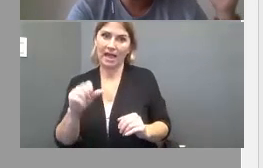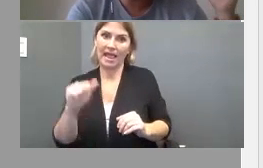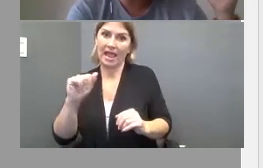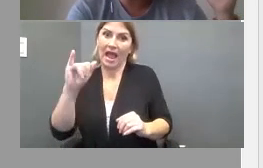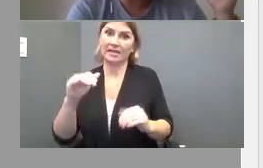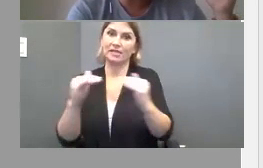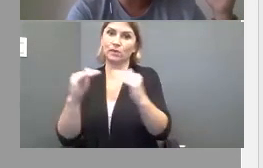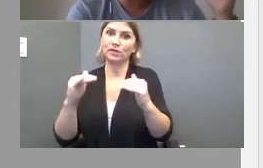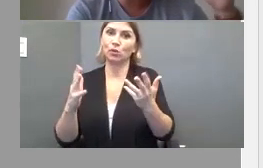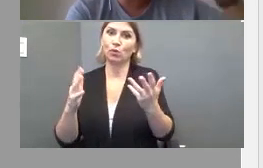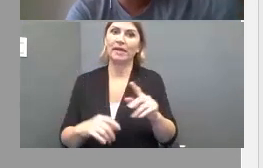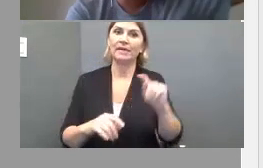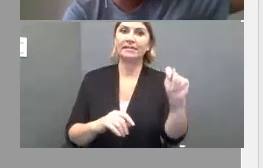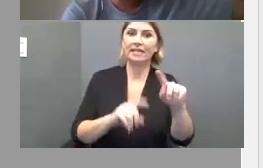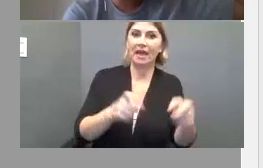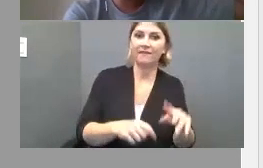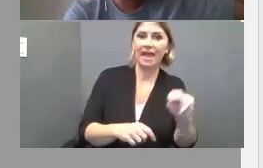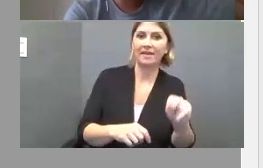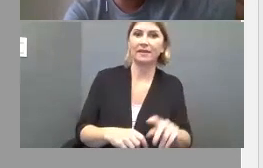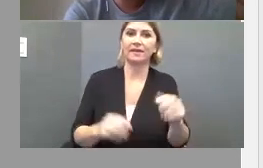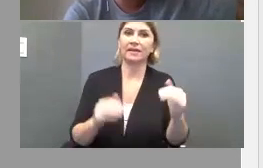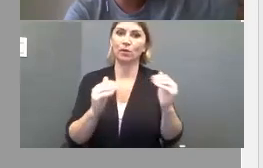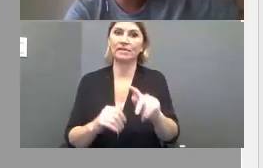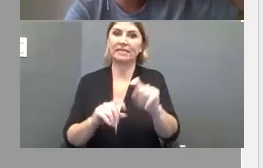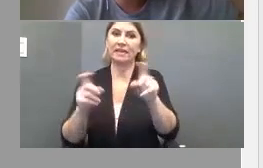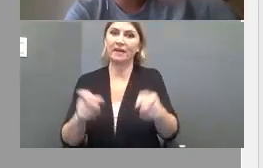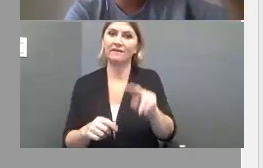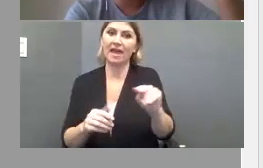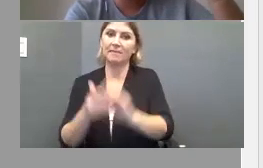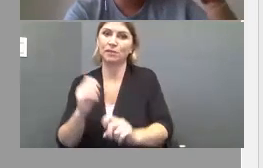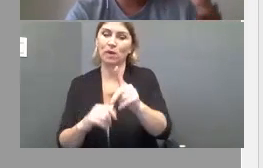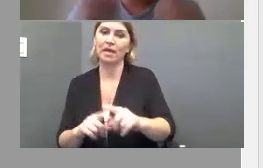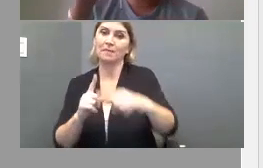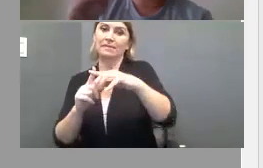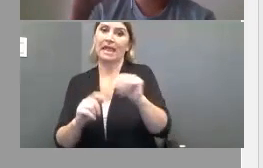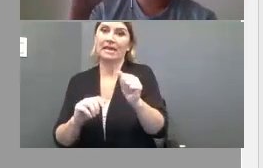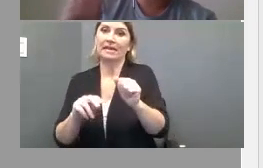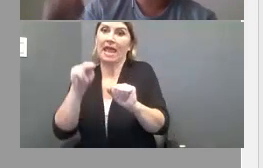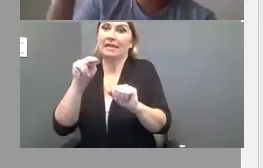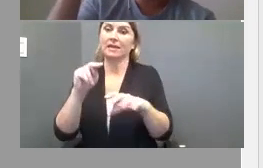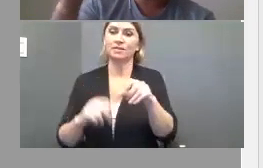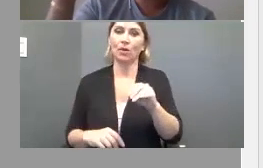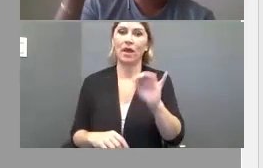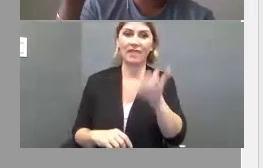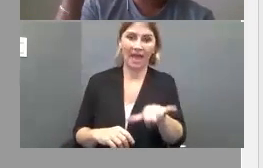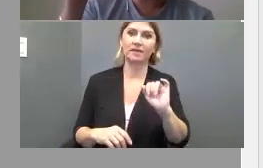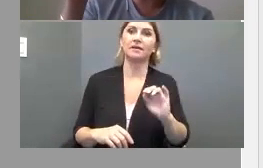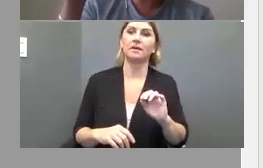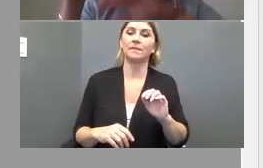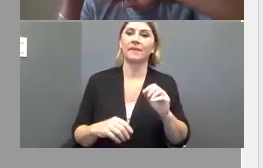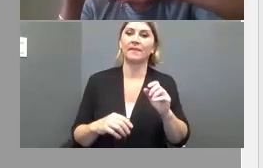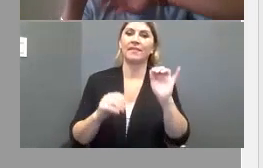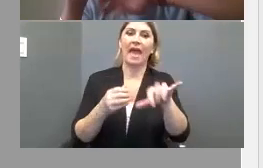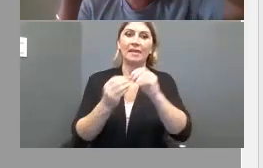to T of n equals to T of n minus 1 plus a to the power of n. I'm just bothered about the current number of